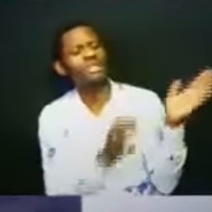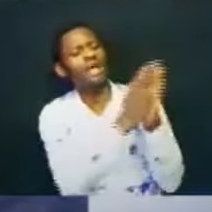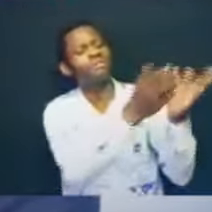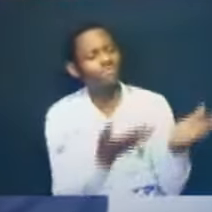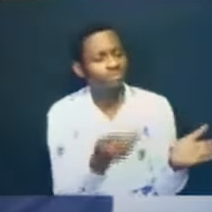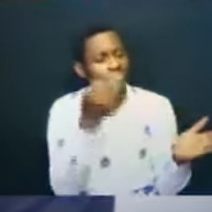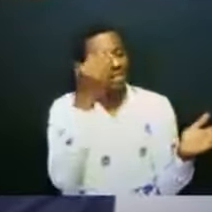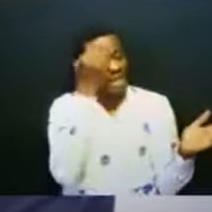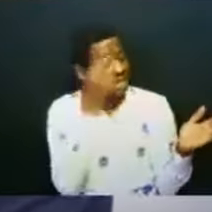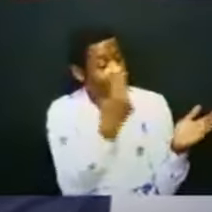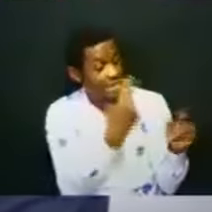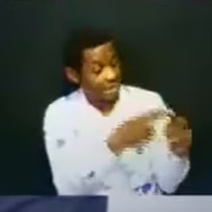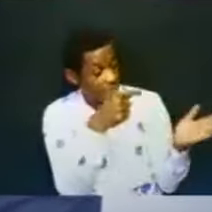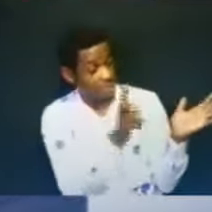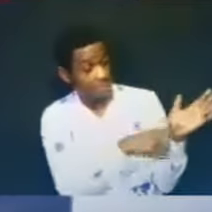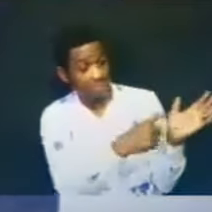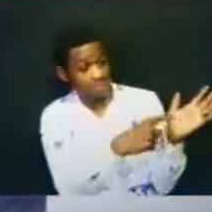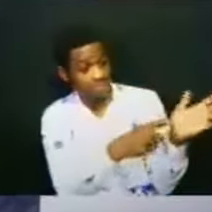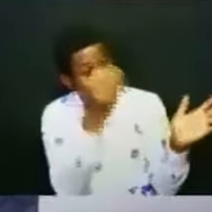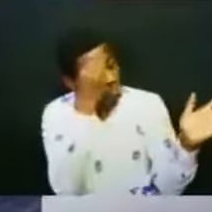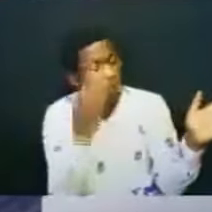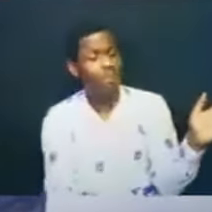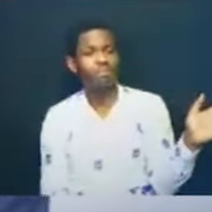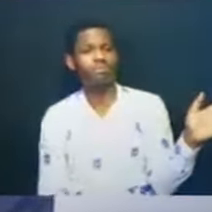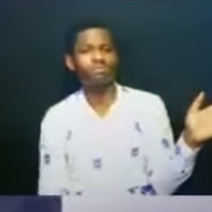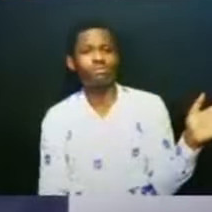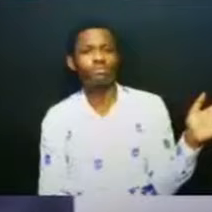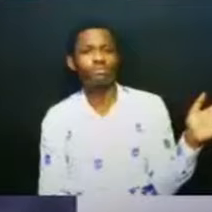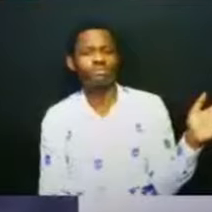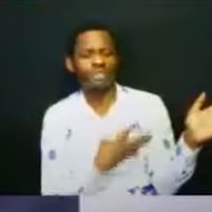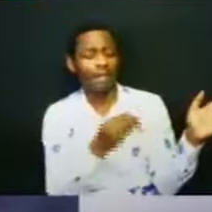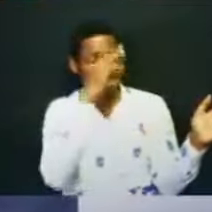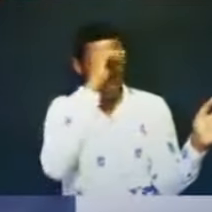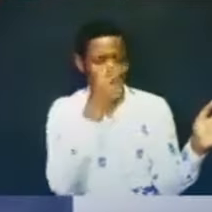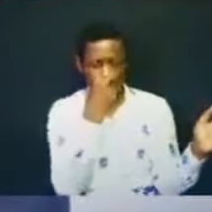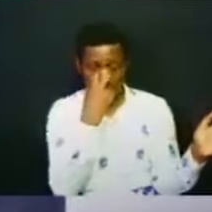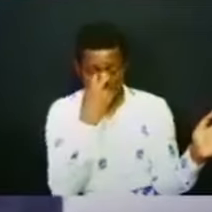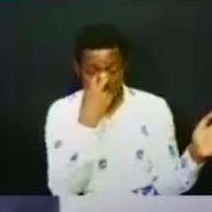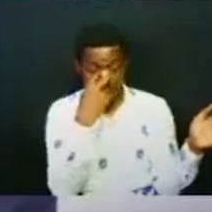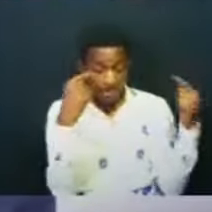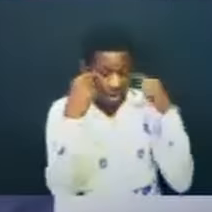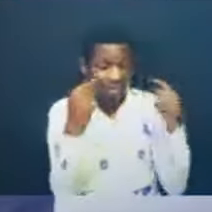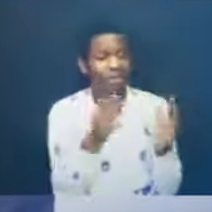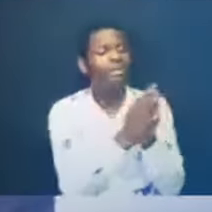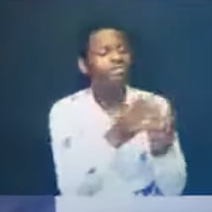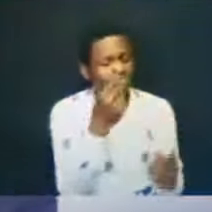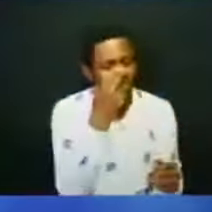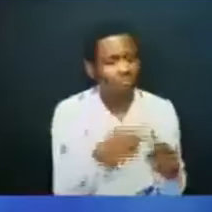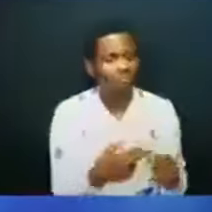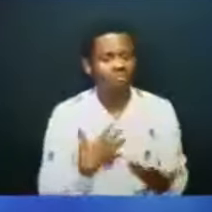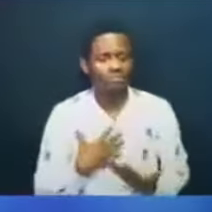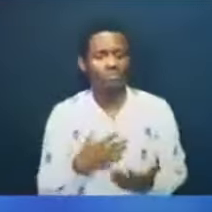name? And this man, blind and lame man, said, what about